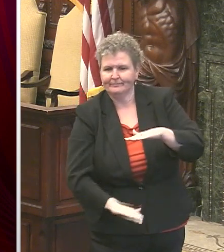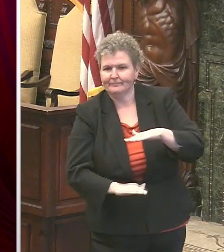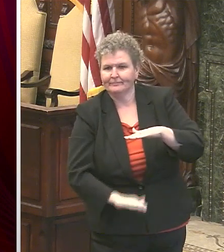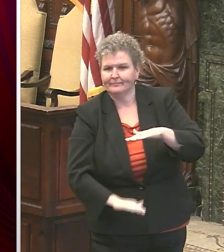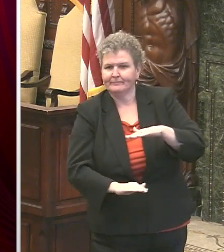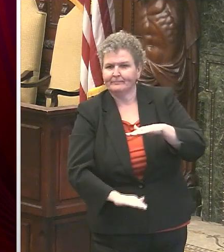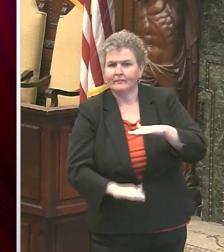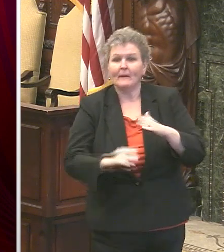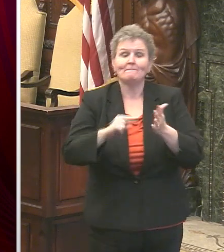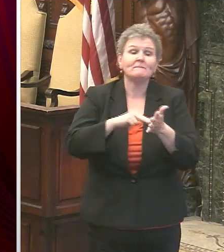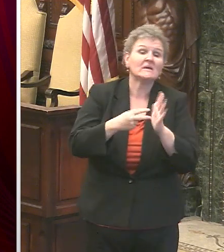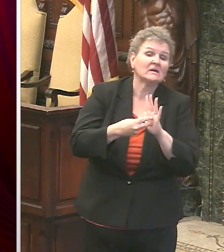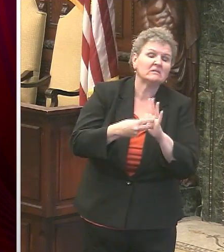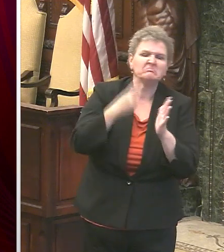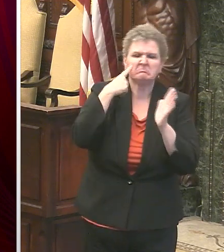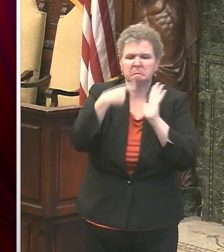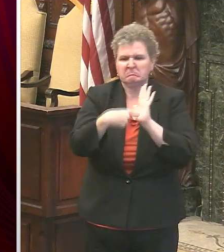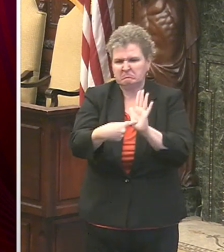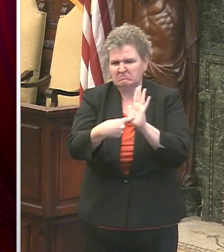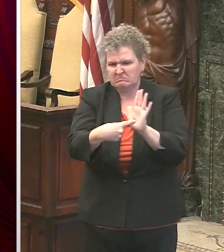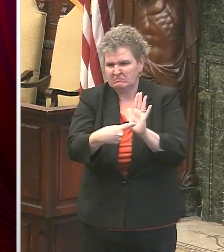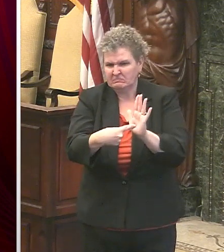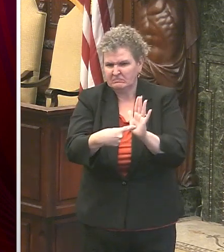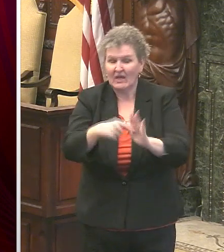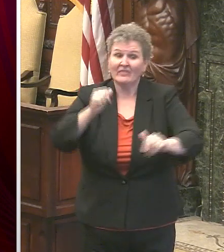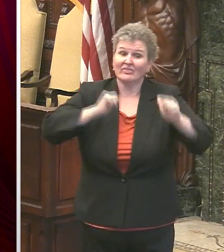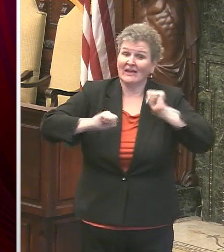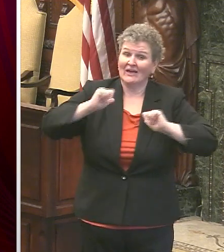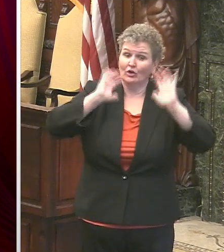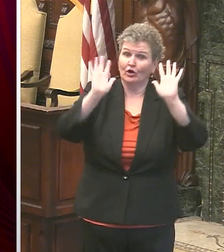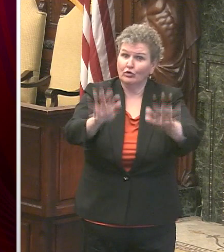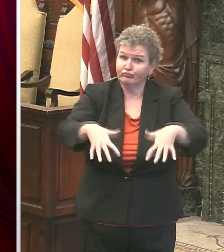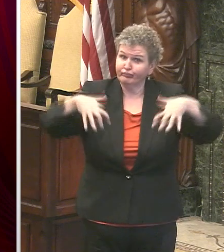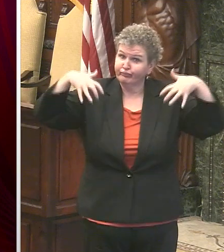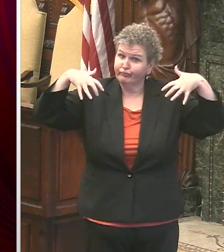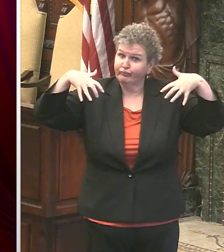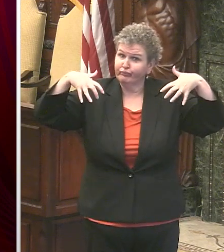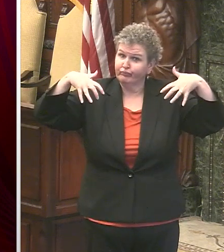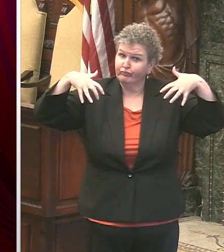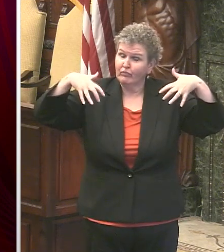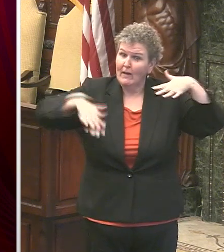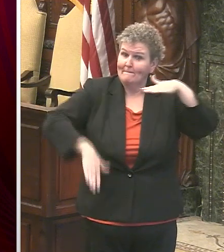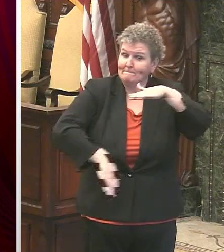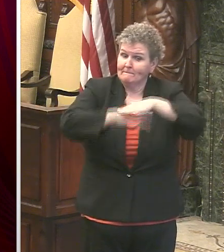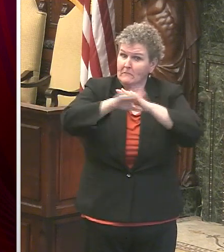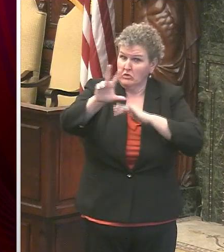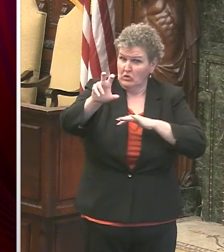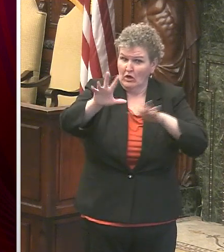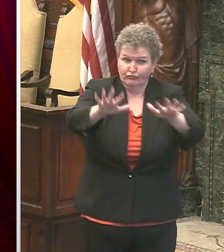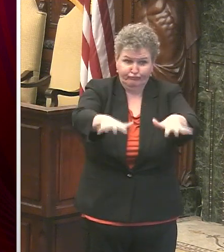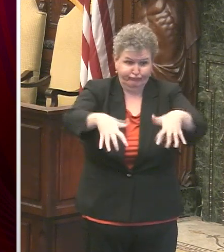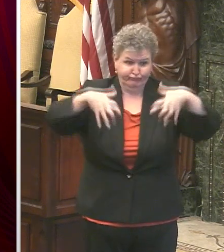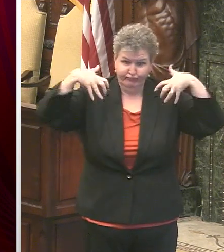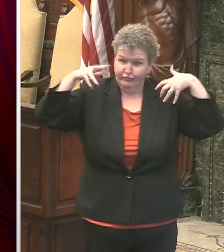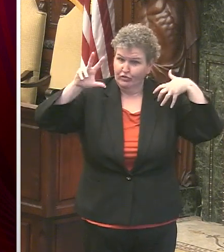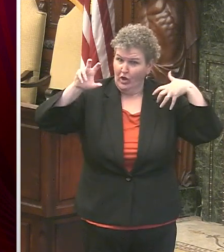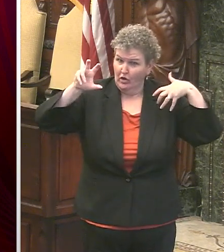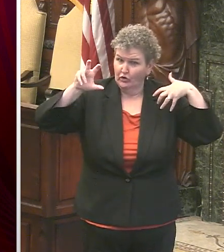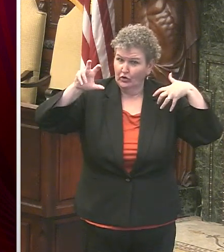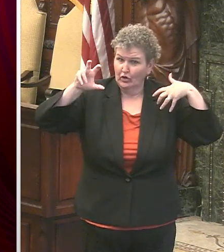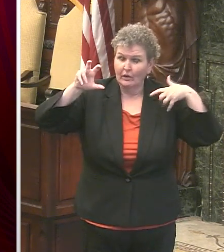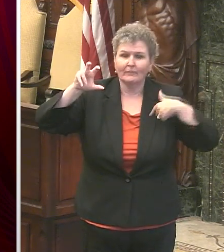couple examples? Let's say you have an indoor theater that has a maximum occupancy of 300 people, that could have 30 persons in that